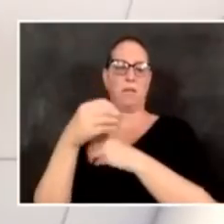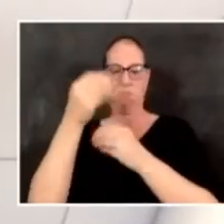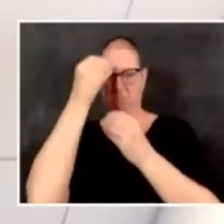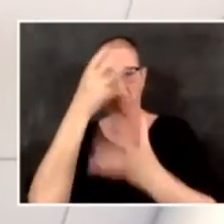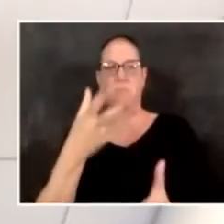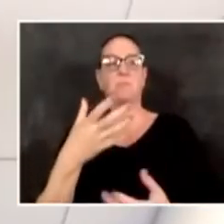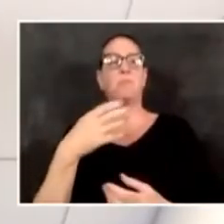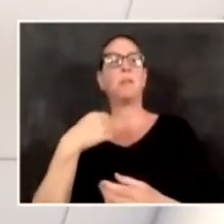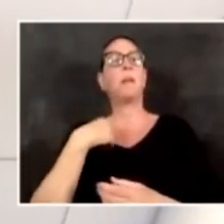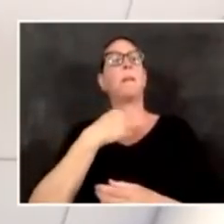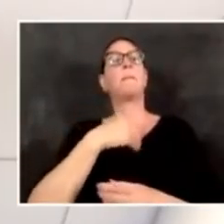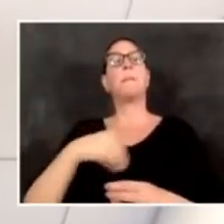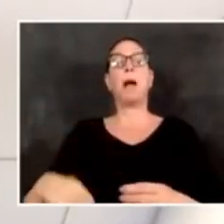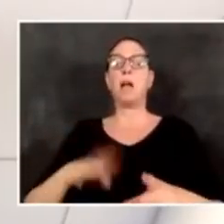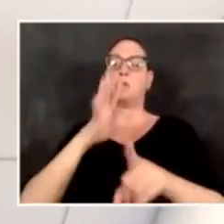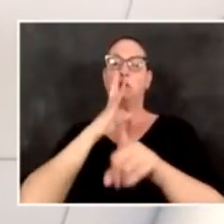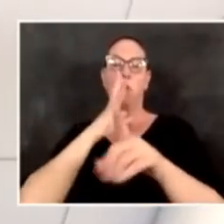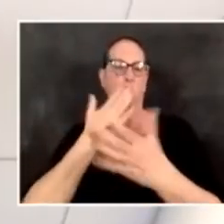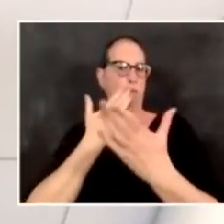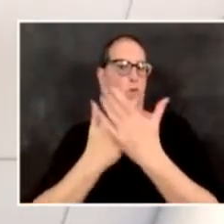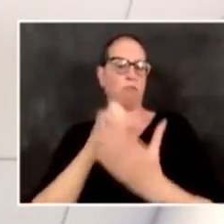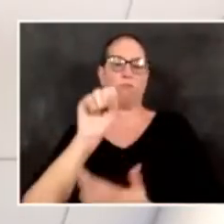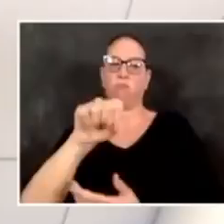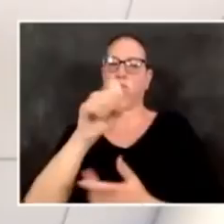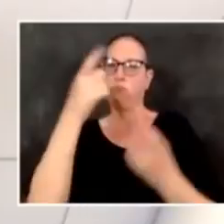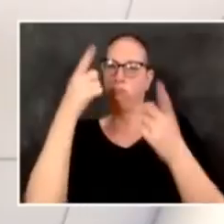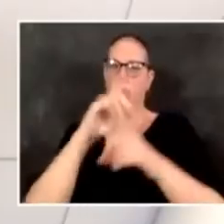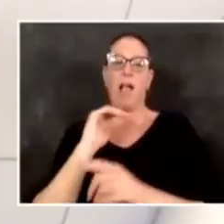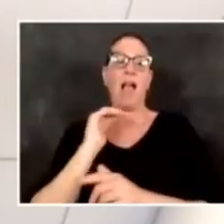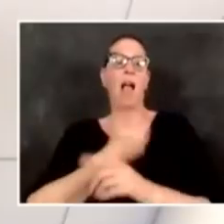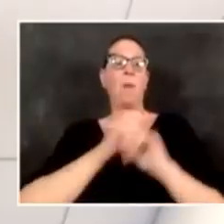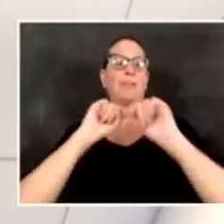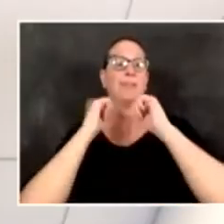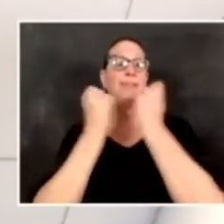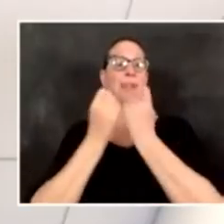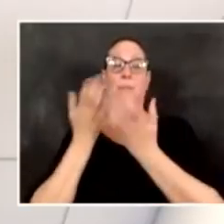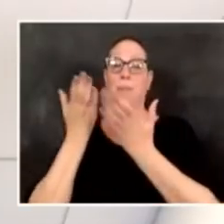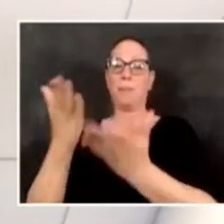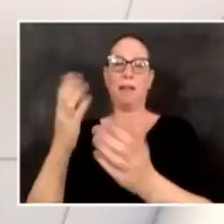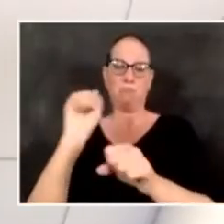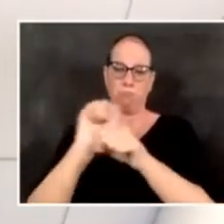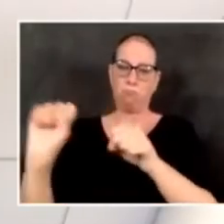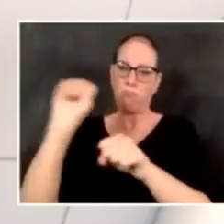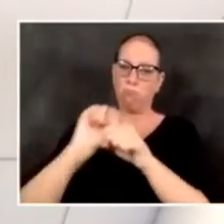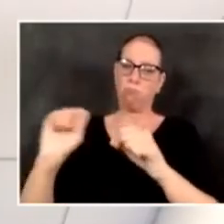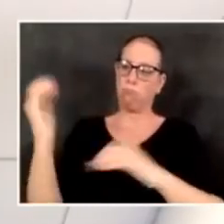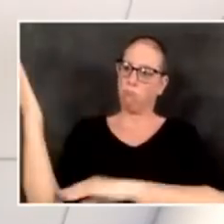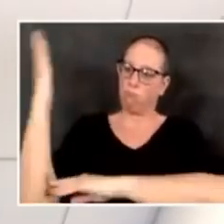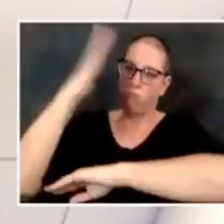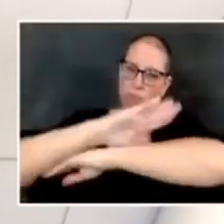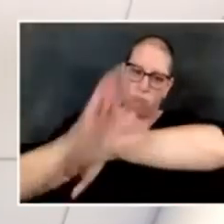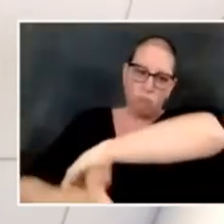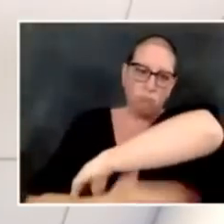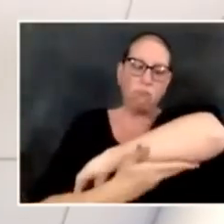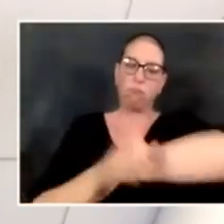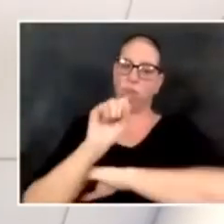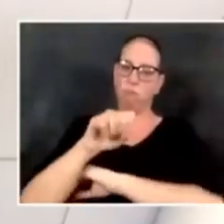there 24 hours a day, literally bringing people in off the streets. There's